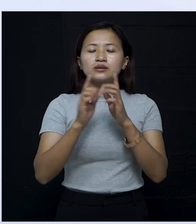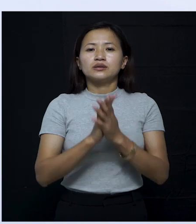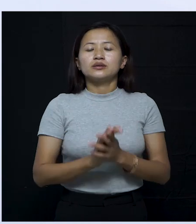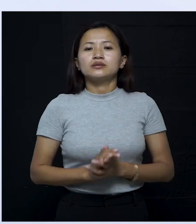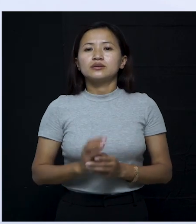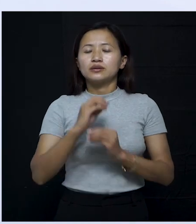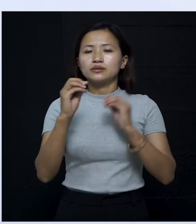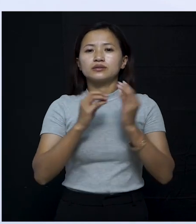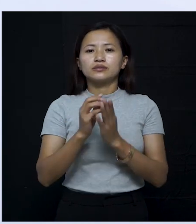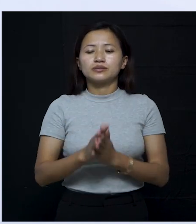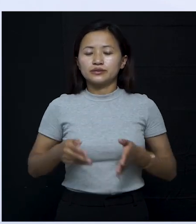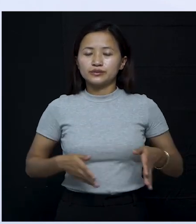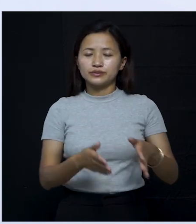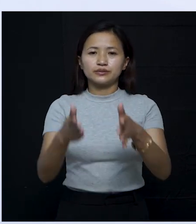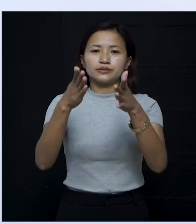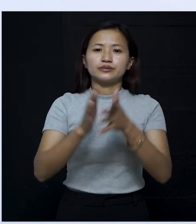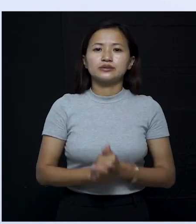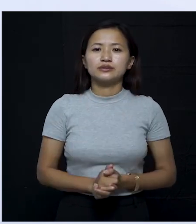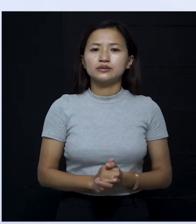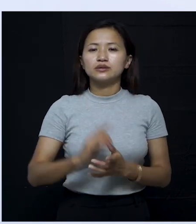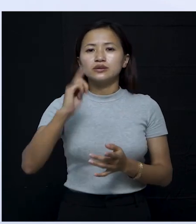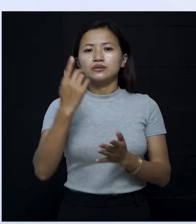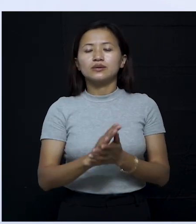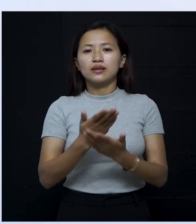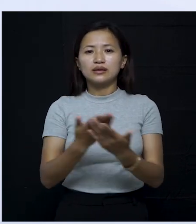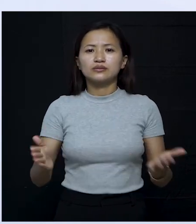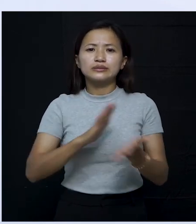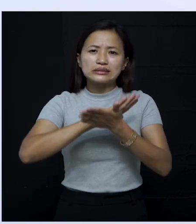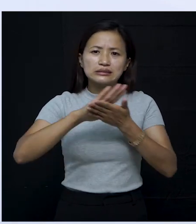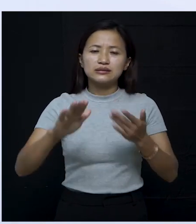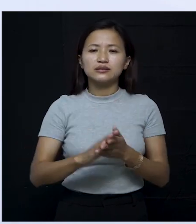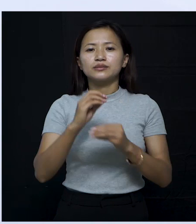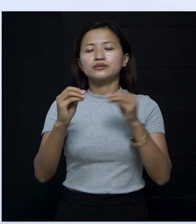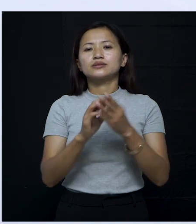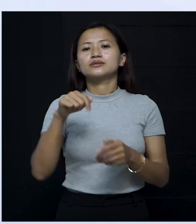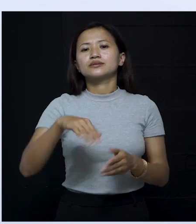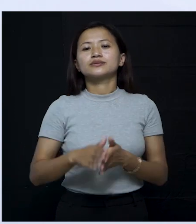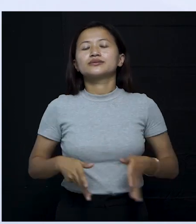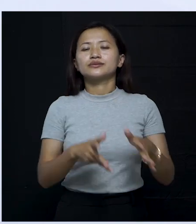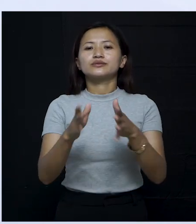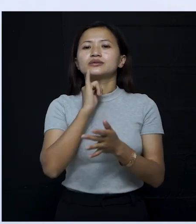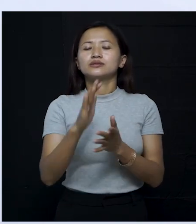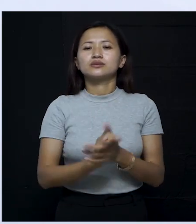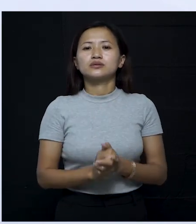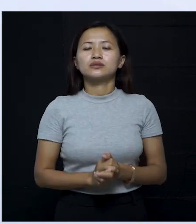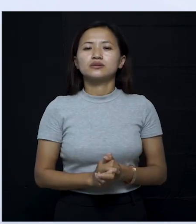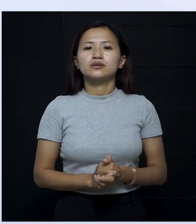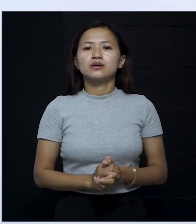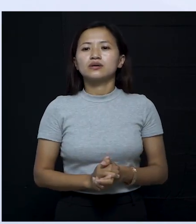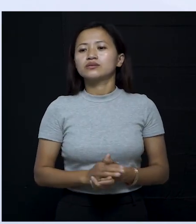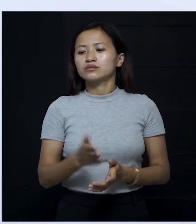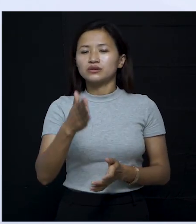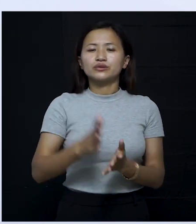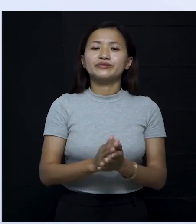discussing about the rivers, okay? Now, one thing you need to be clear about this river is, you will know that